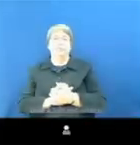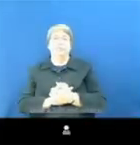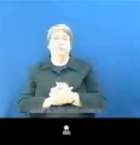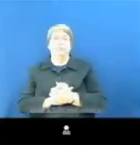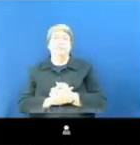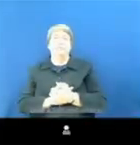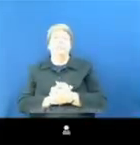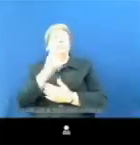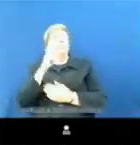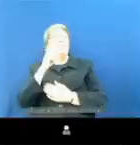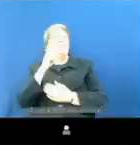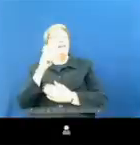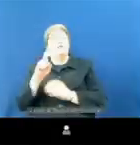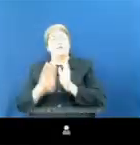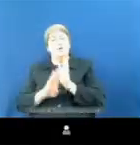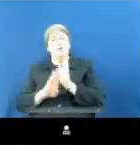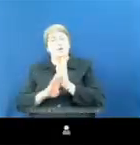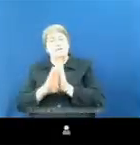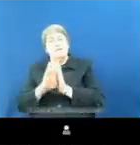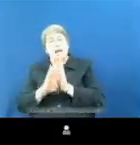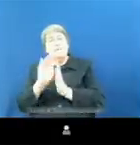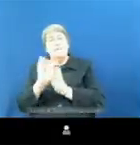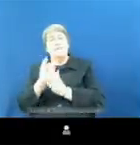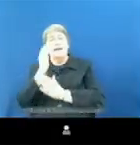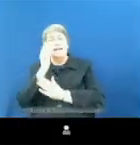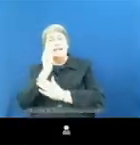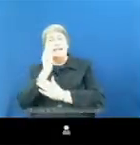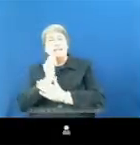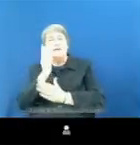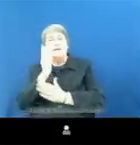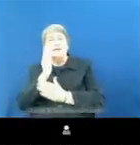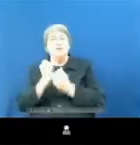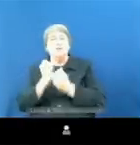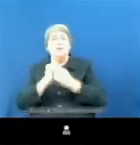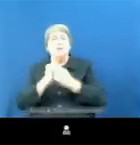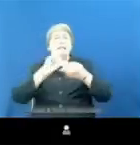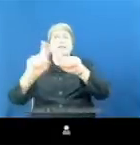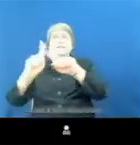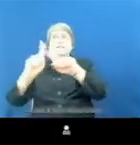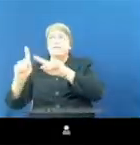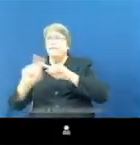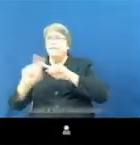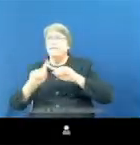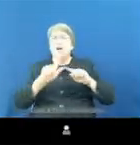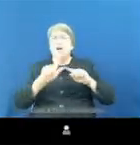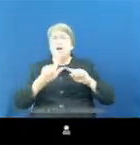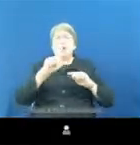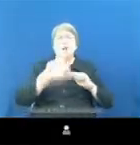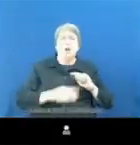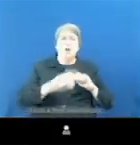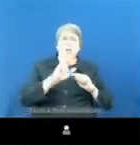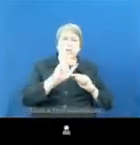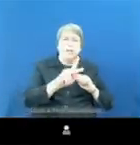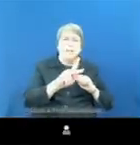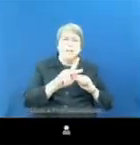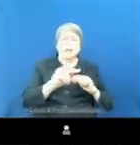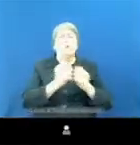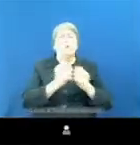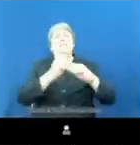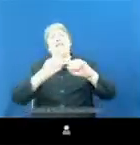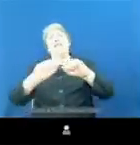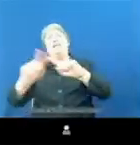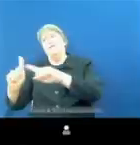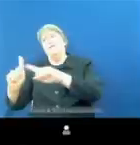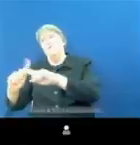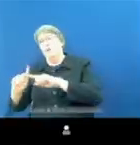Because you have to develop that experience in a broad range of low-risk settings with a broad range of consumers, and you have